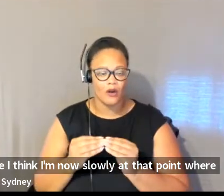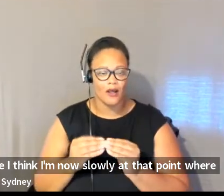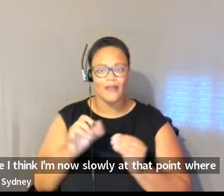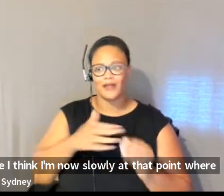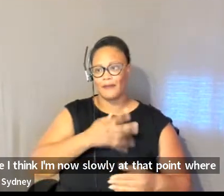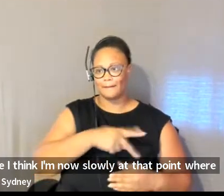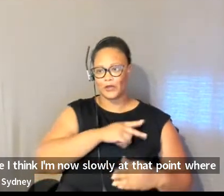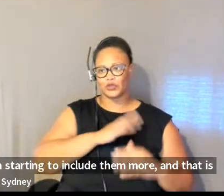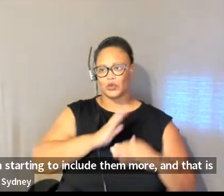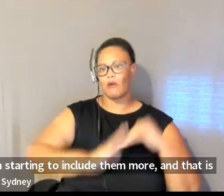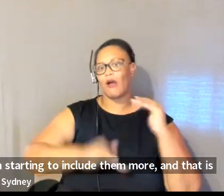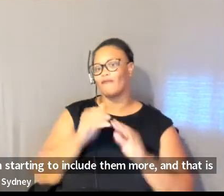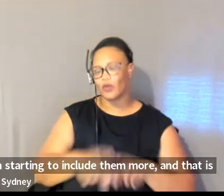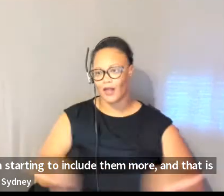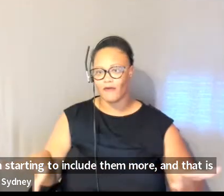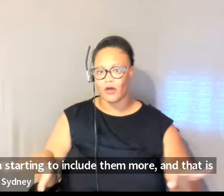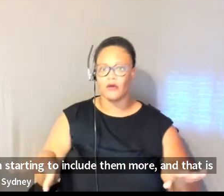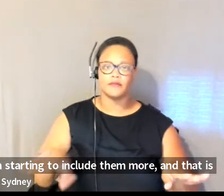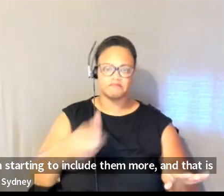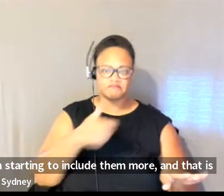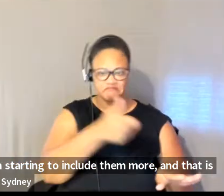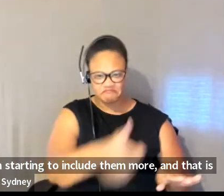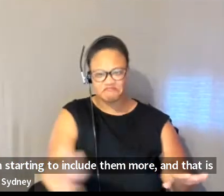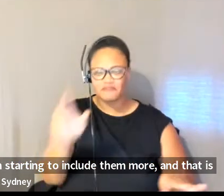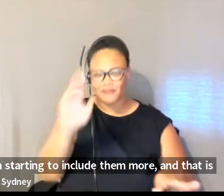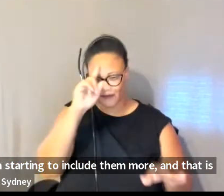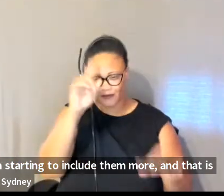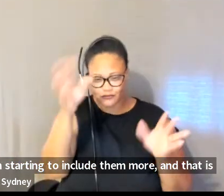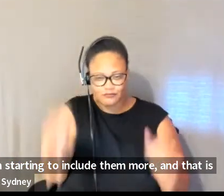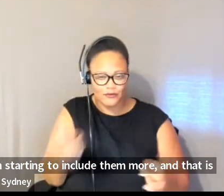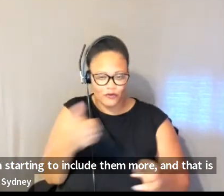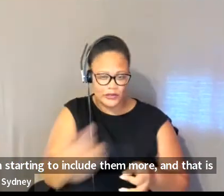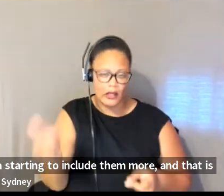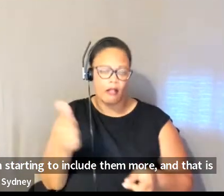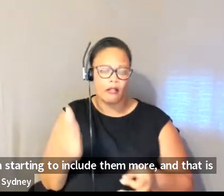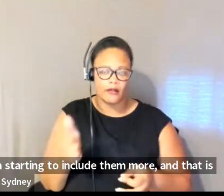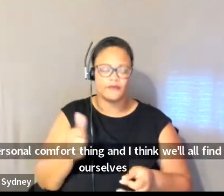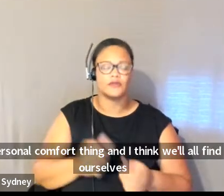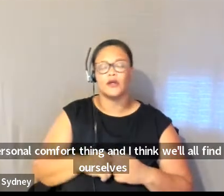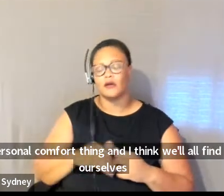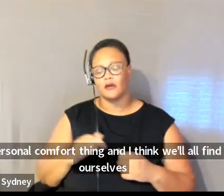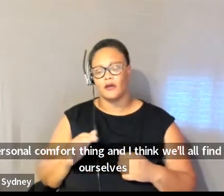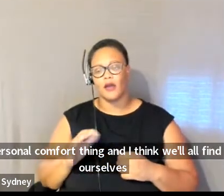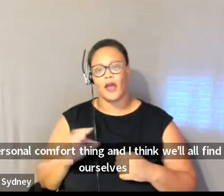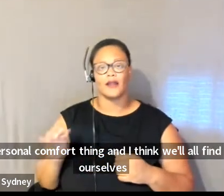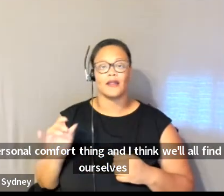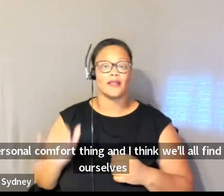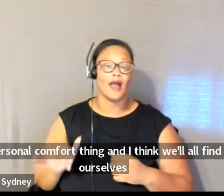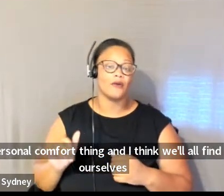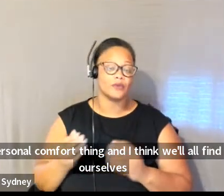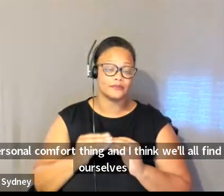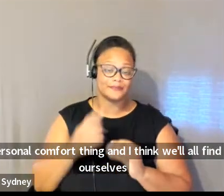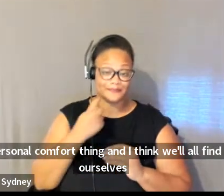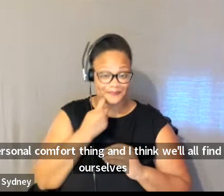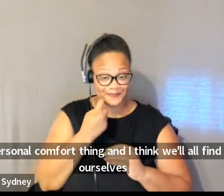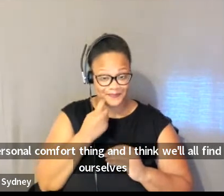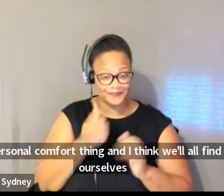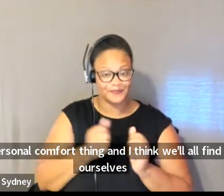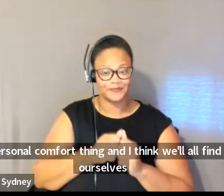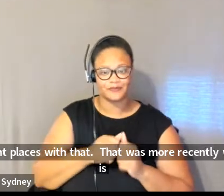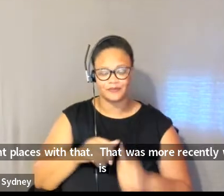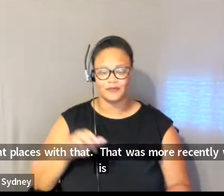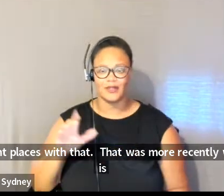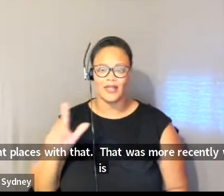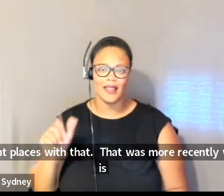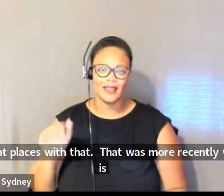thing. And I think we'll all find ourselves in different places with that. And that was more recently, which is the Labyrinth's